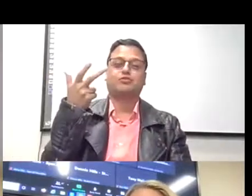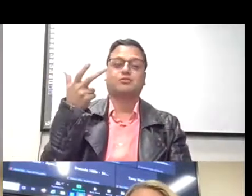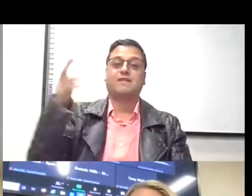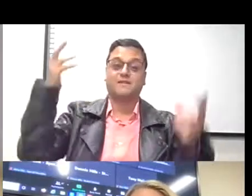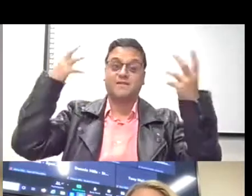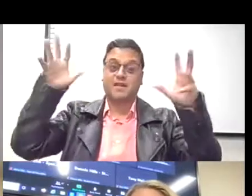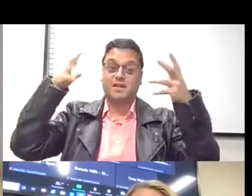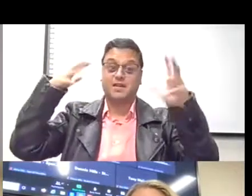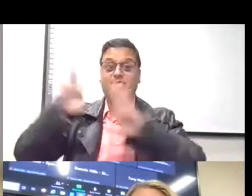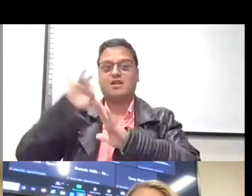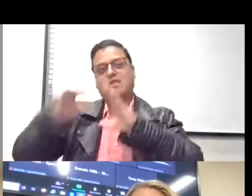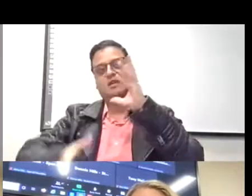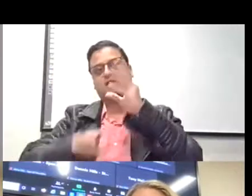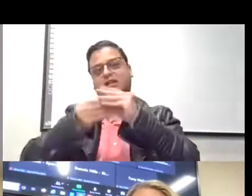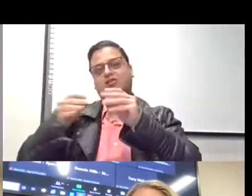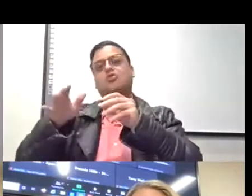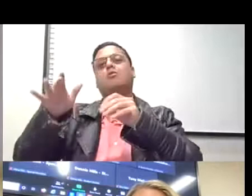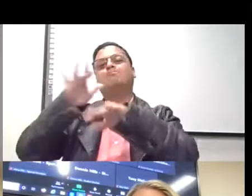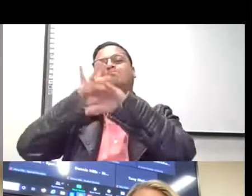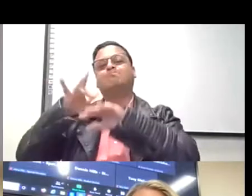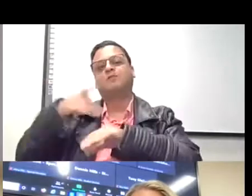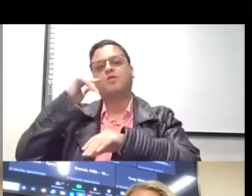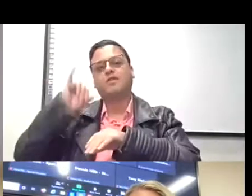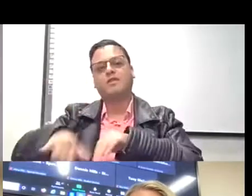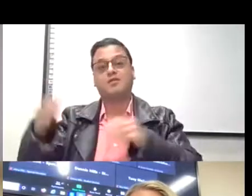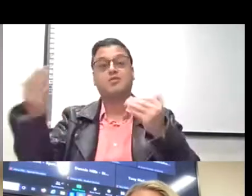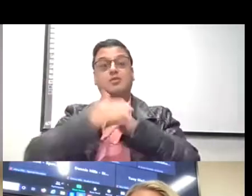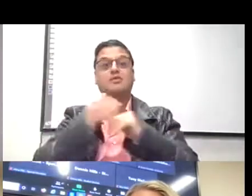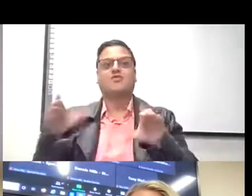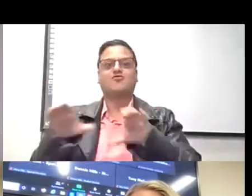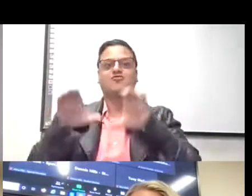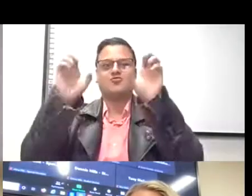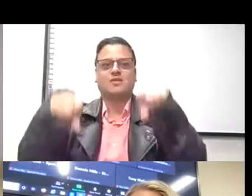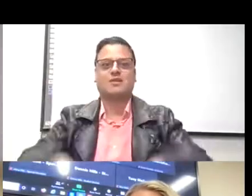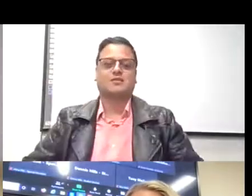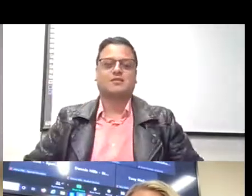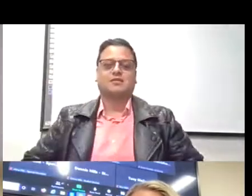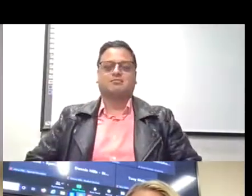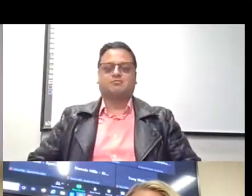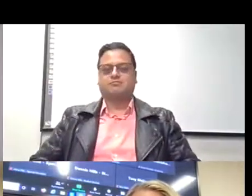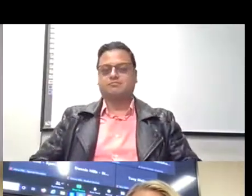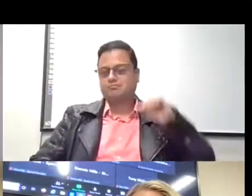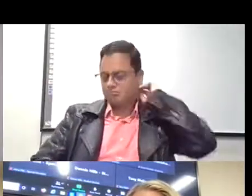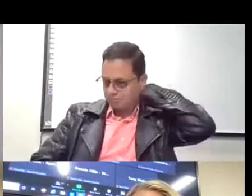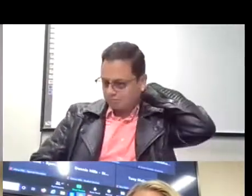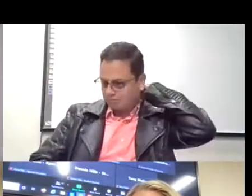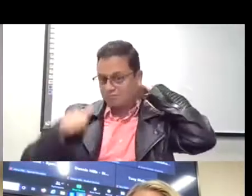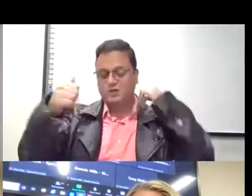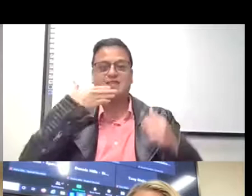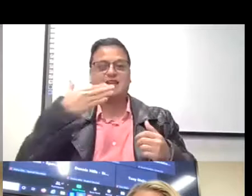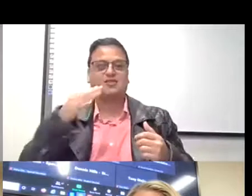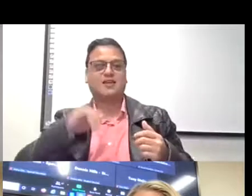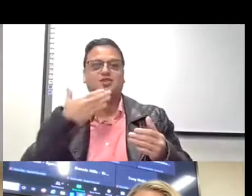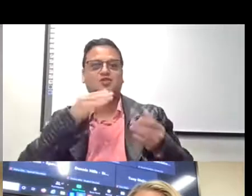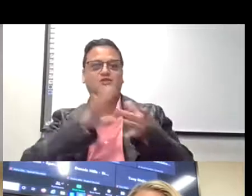time, finding that additional space for it, which we can do tonight in this meeting. Great, thank you. That's a good